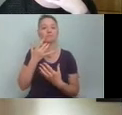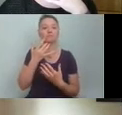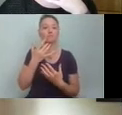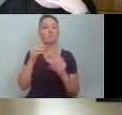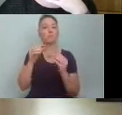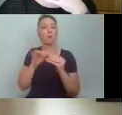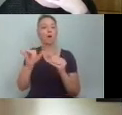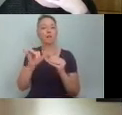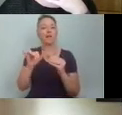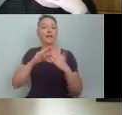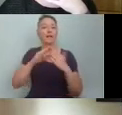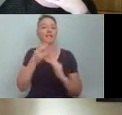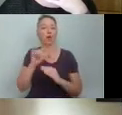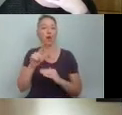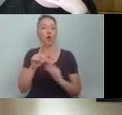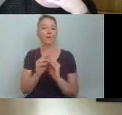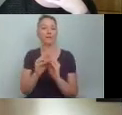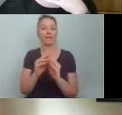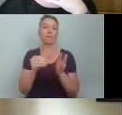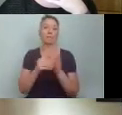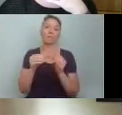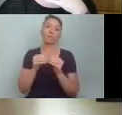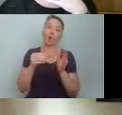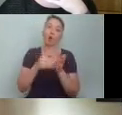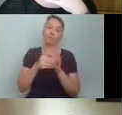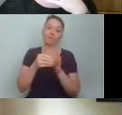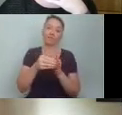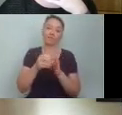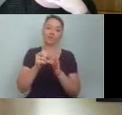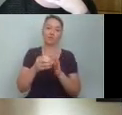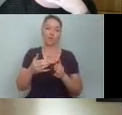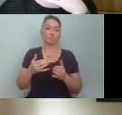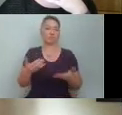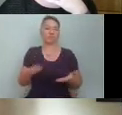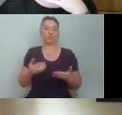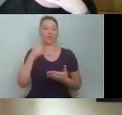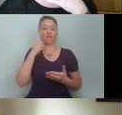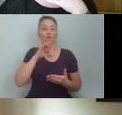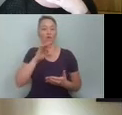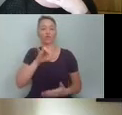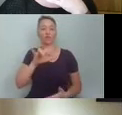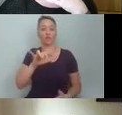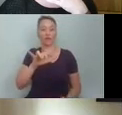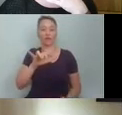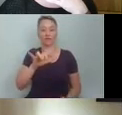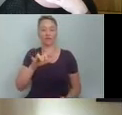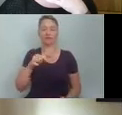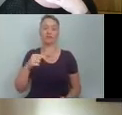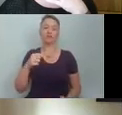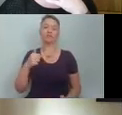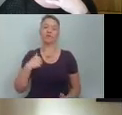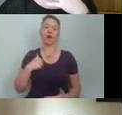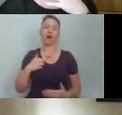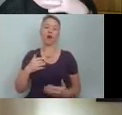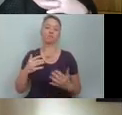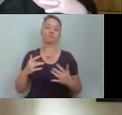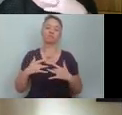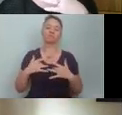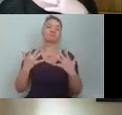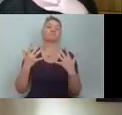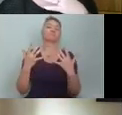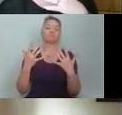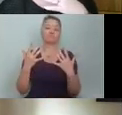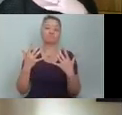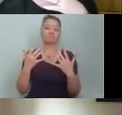town hall and do it more frequently. So this is our July town hall, and I am so happy to be able to